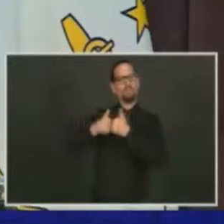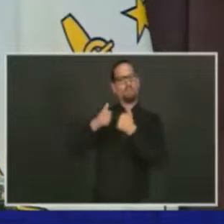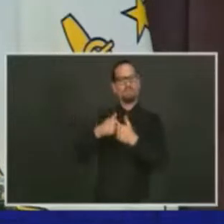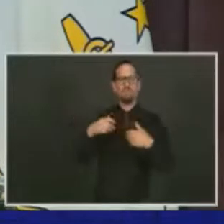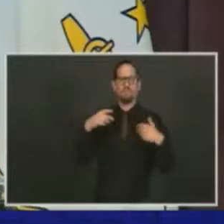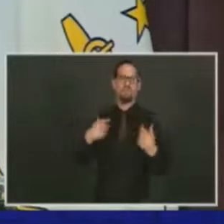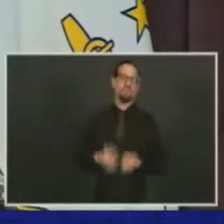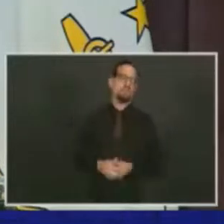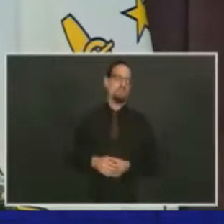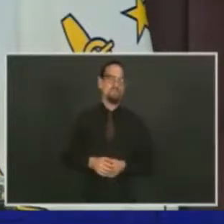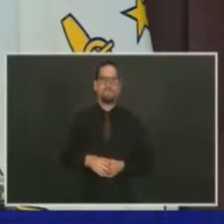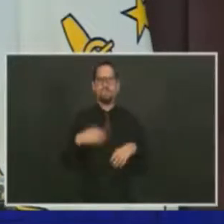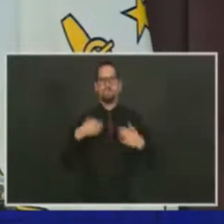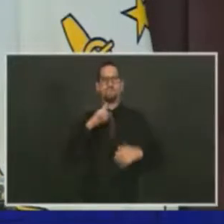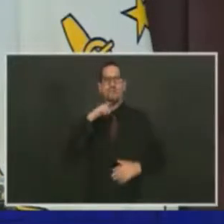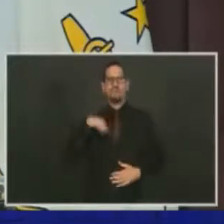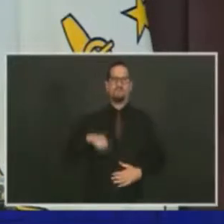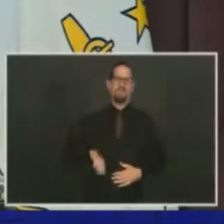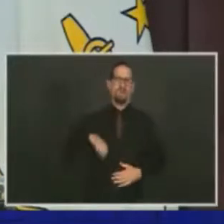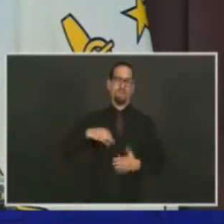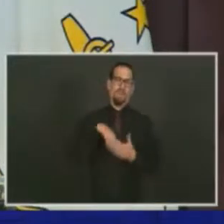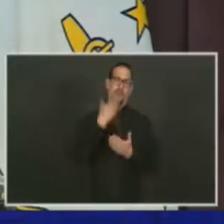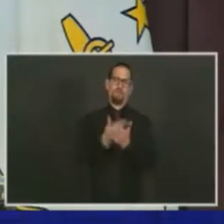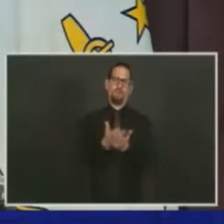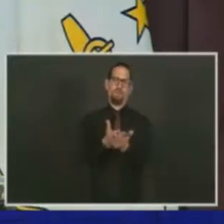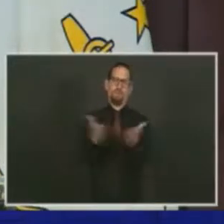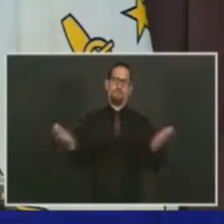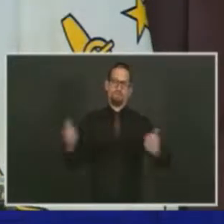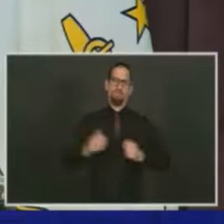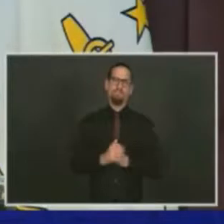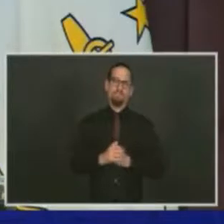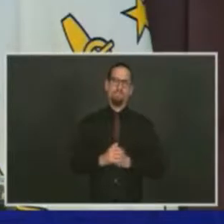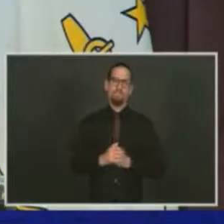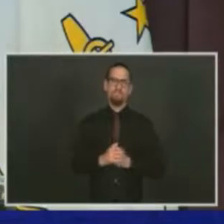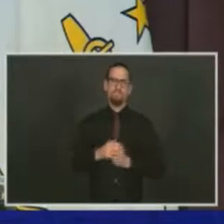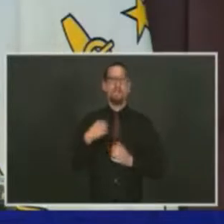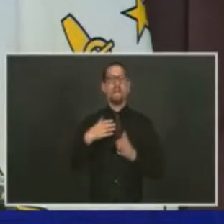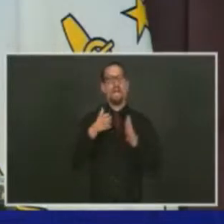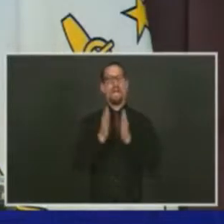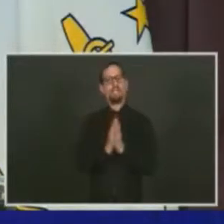us. So I guess I'm asking you to